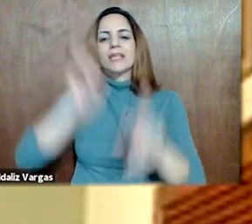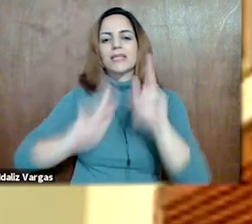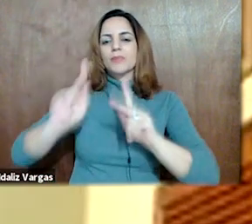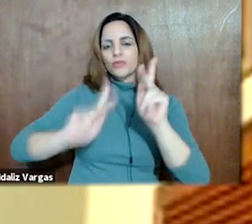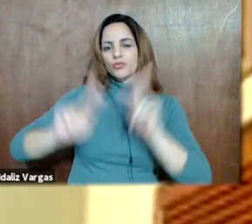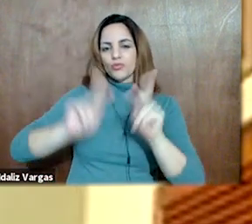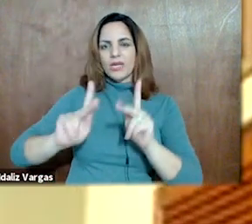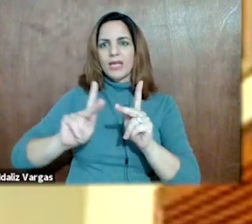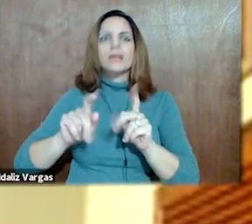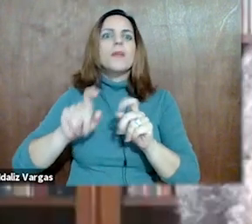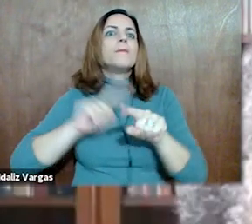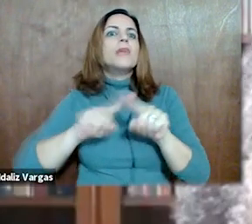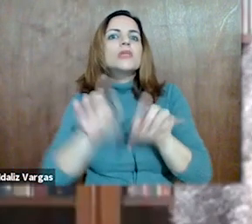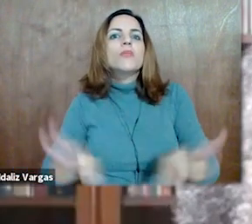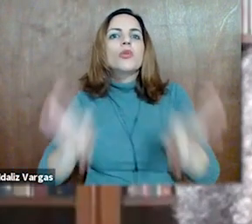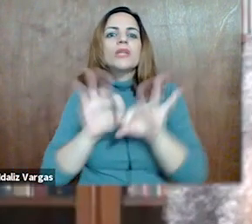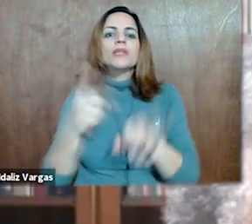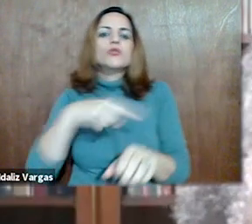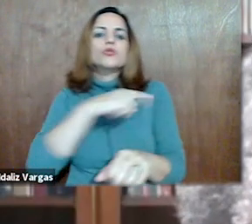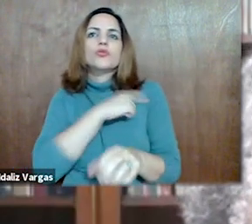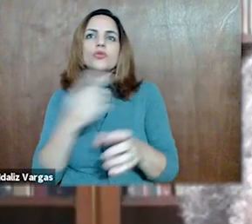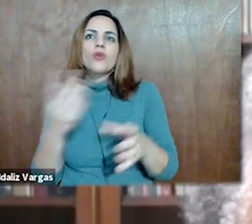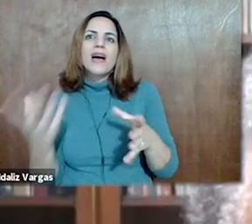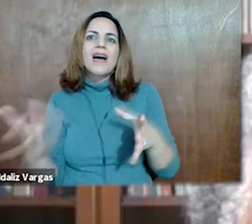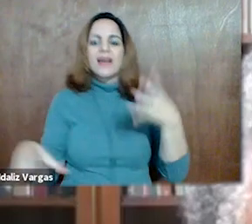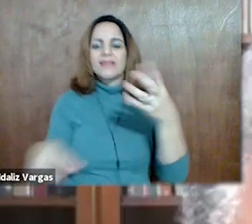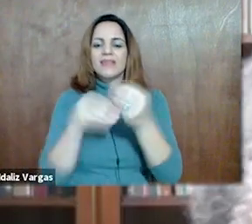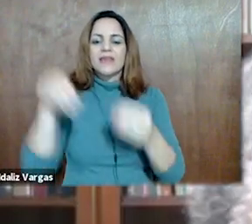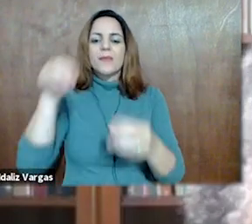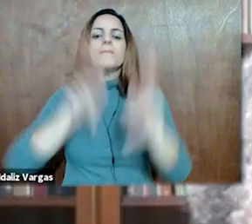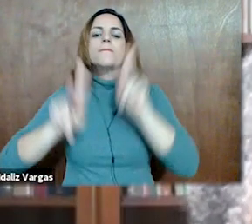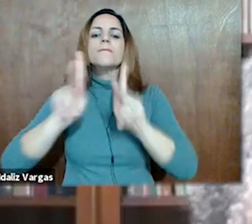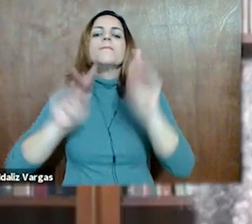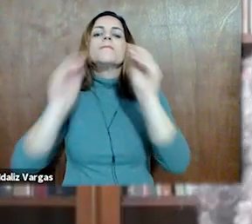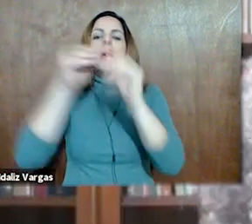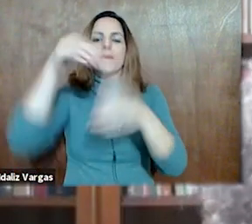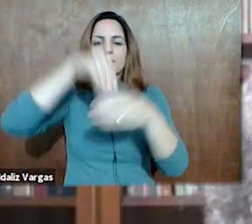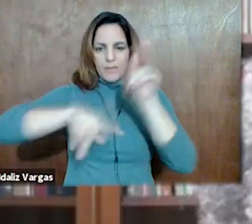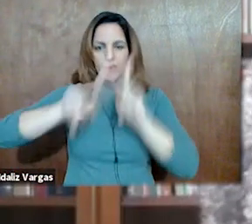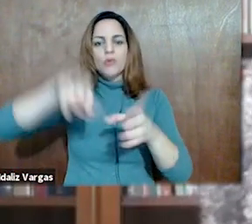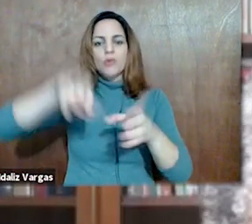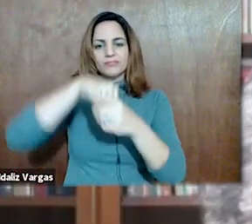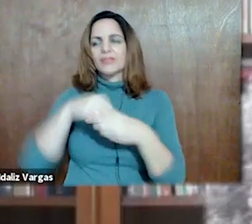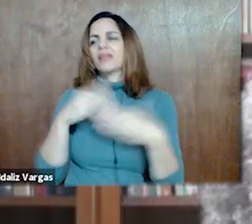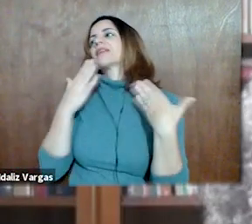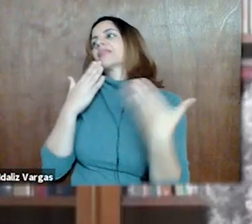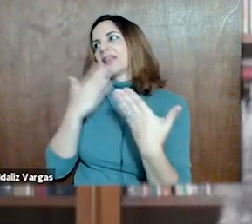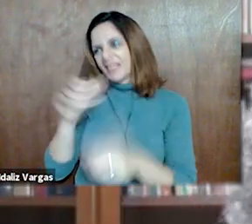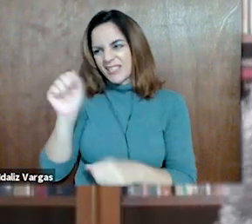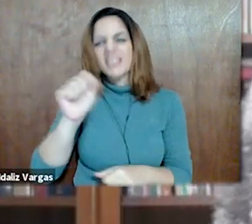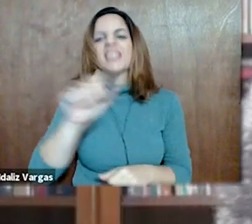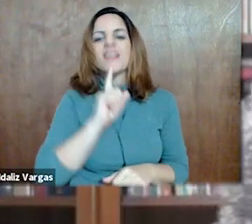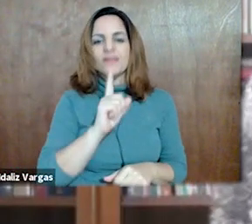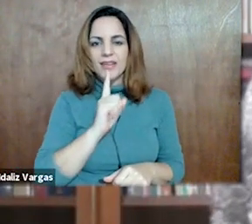that. Sí. Fíjense que yo estaba pensando, es que la verdad es que gracias por invitarme a esta conversación,